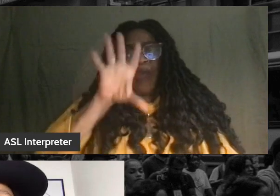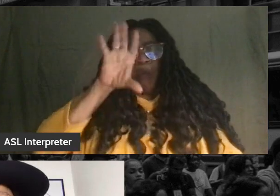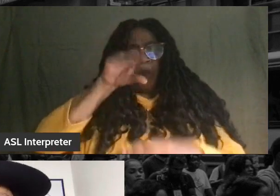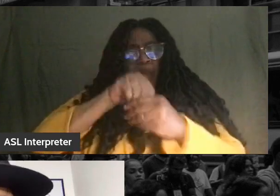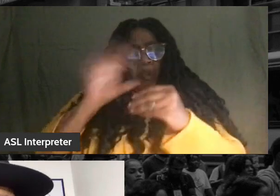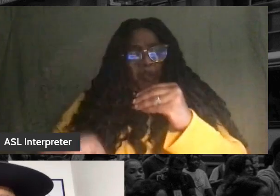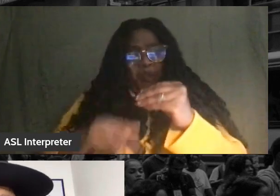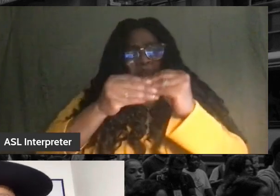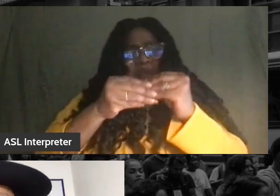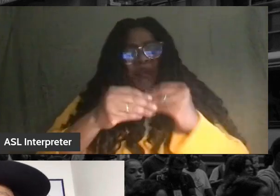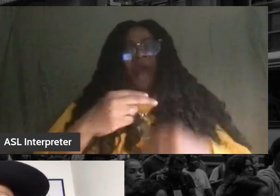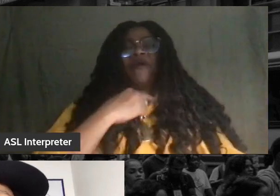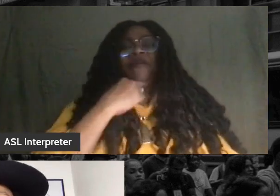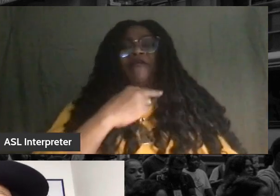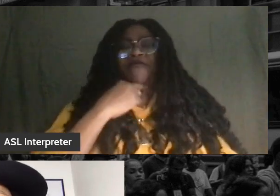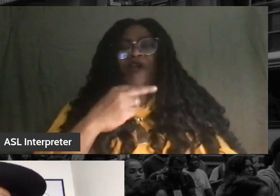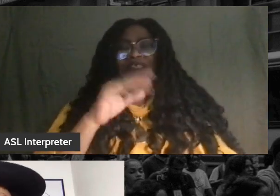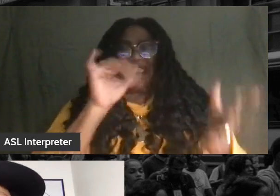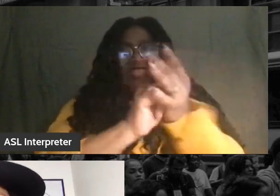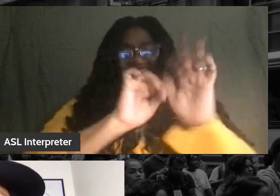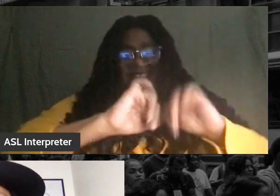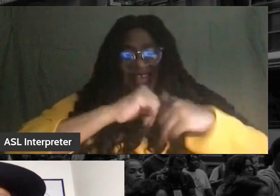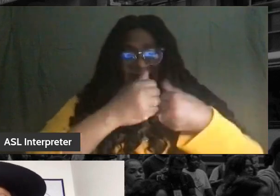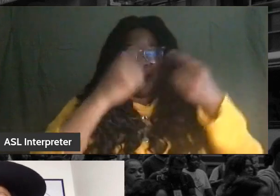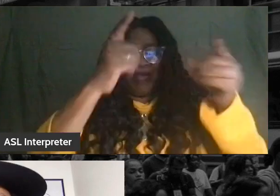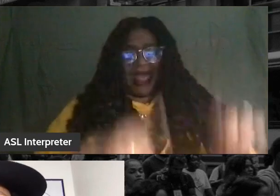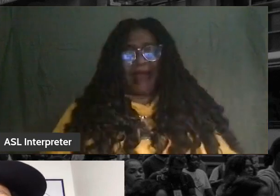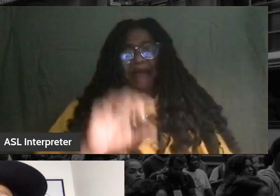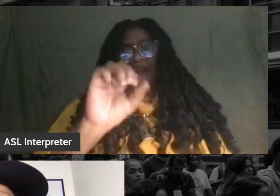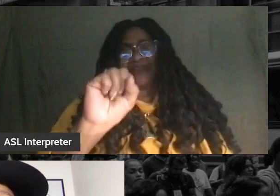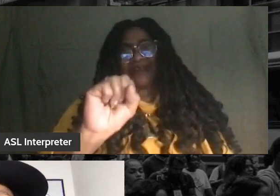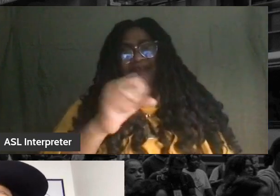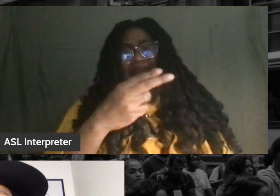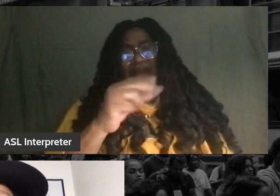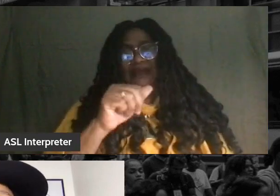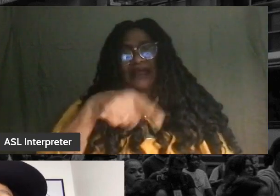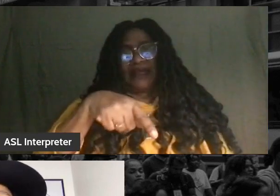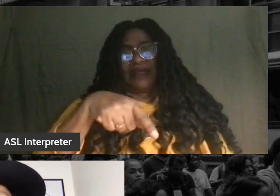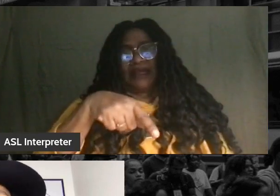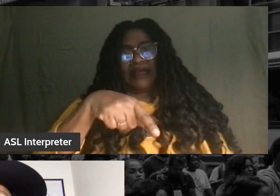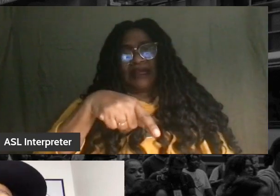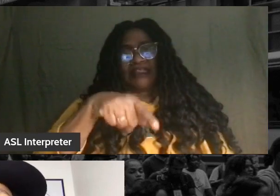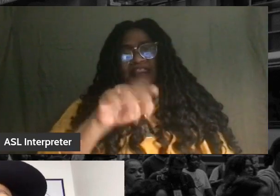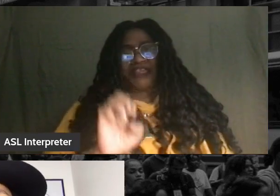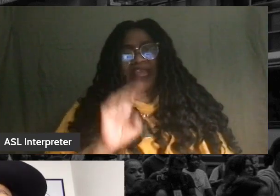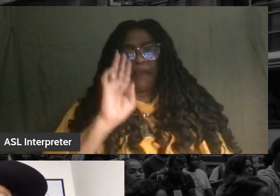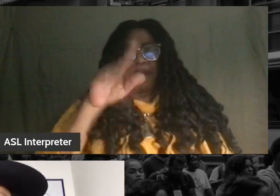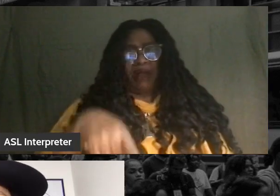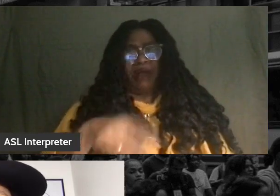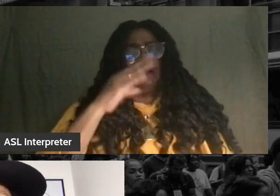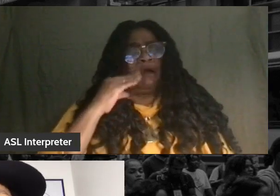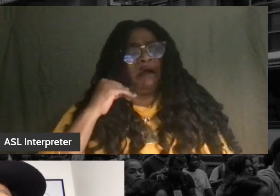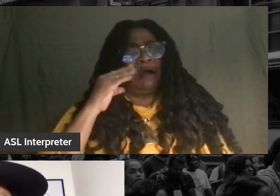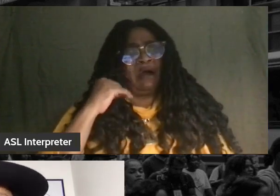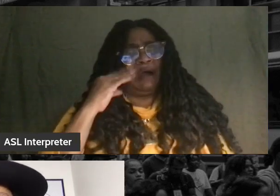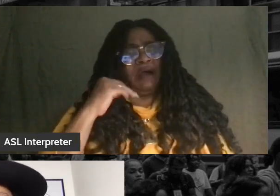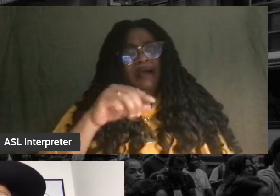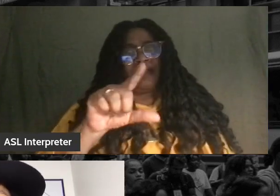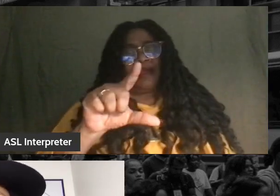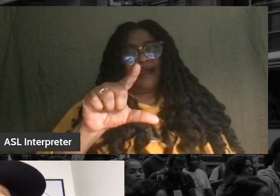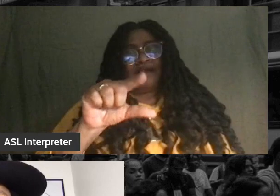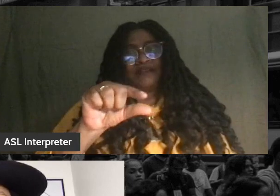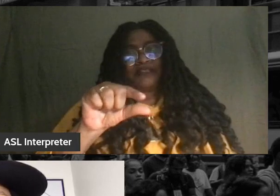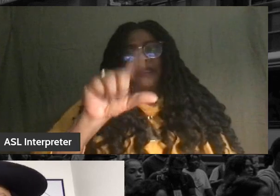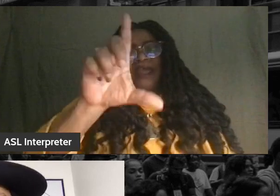Getting the Black Barbershop became the first ever film made about the experience of being an LGBTQ person in